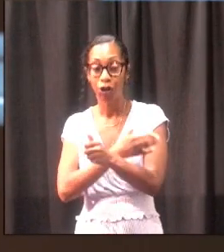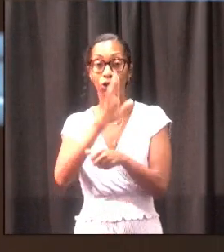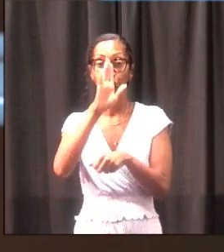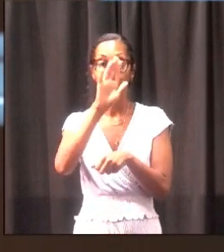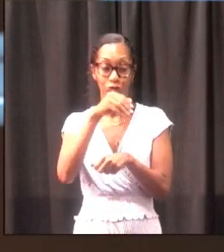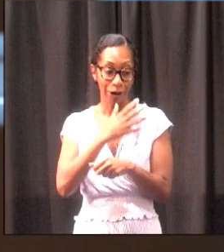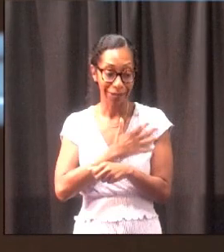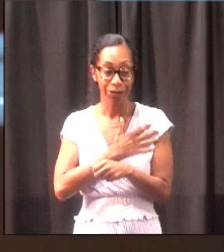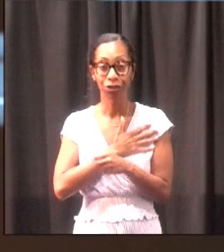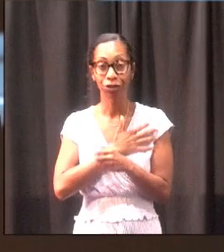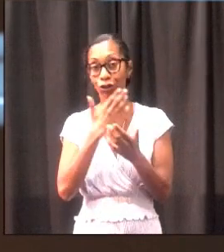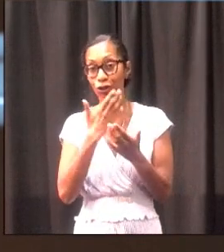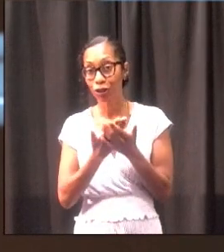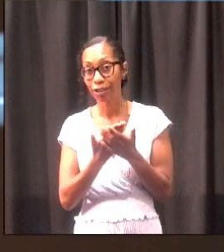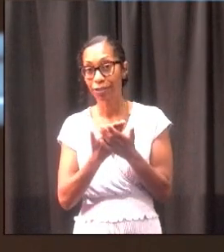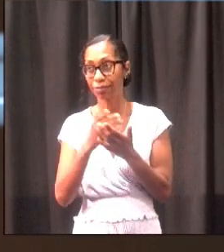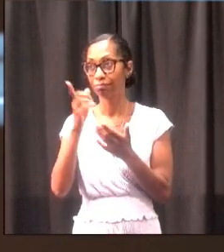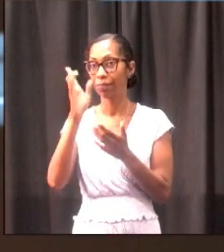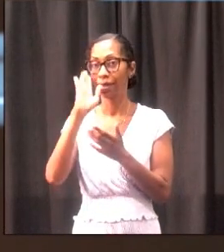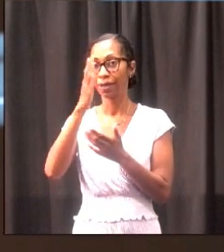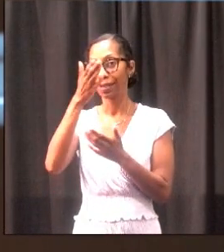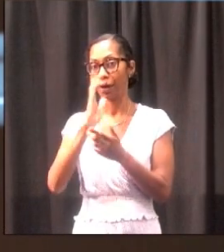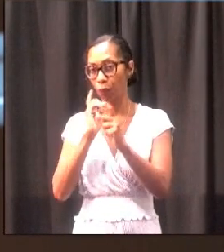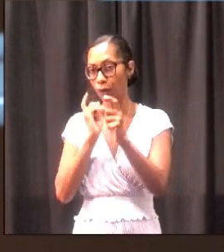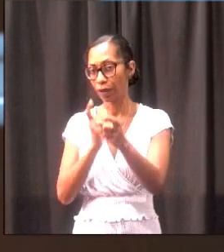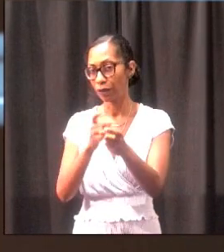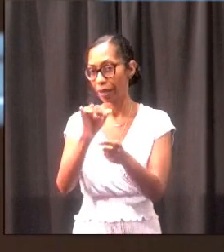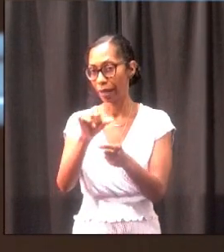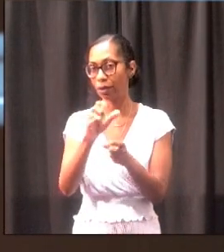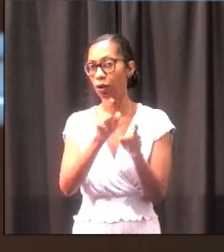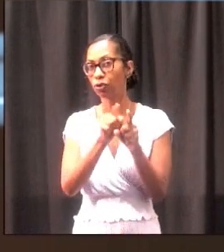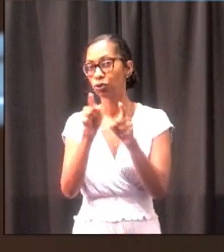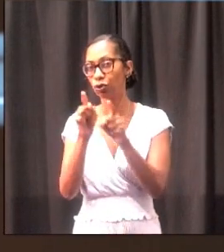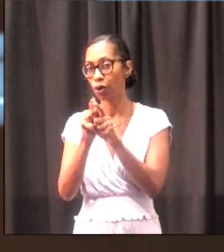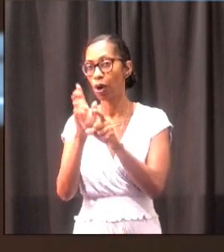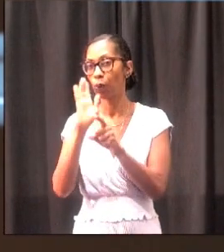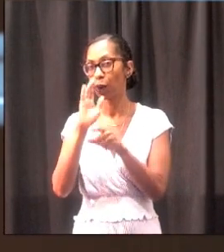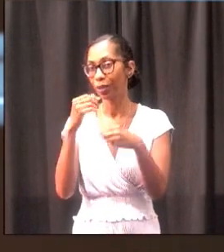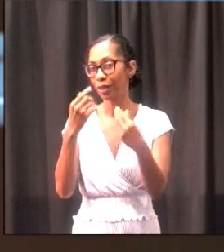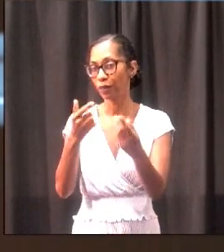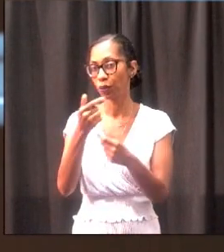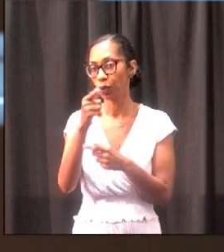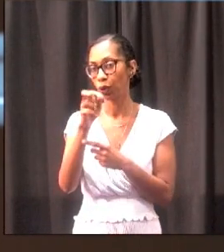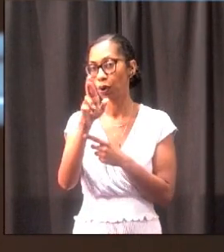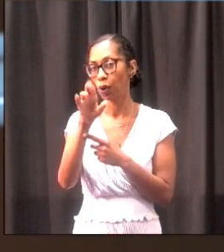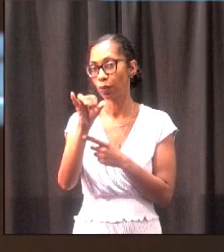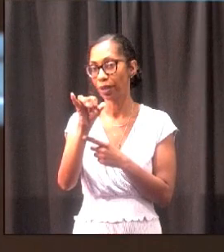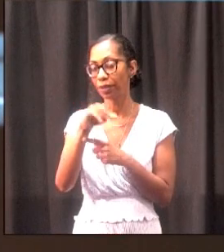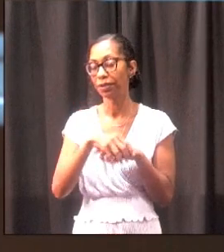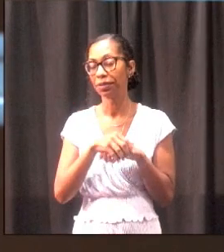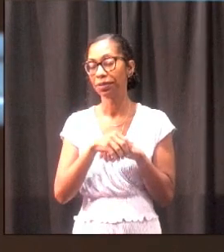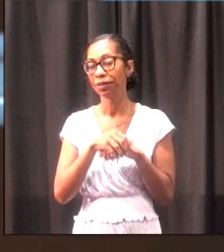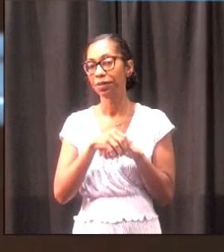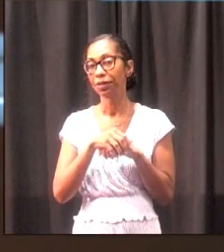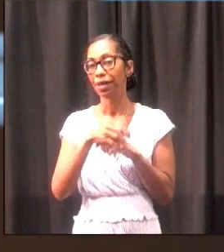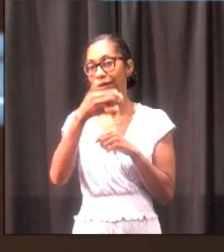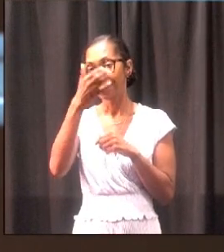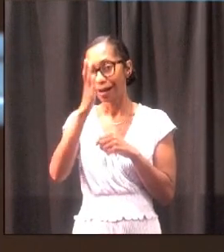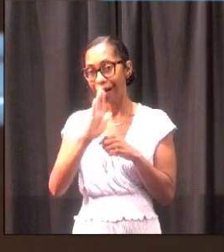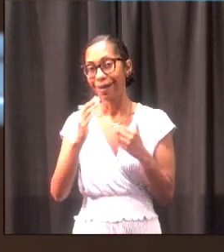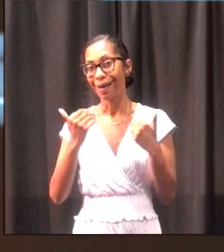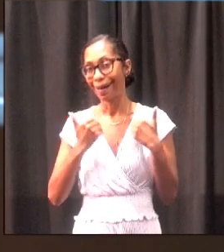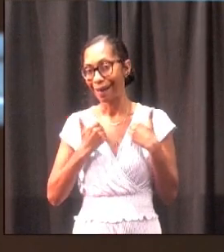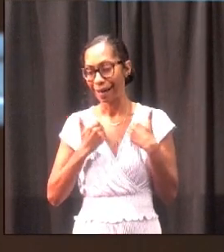that's what we must recognize. Along with that greatness comes glory. All of these things God possesses, and understanding that